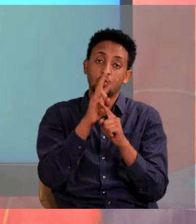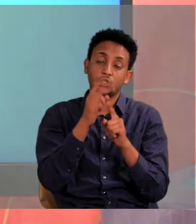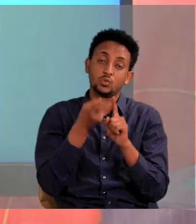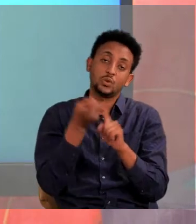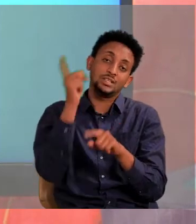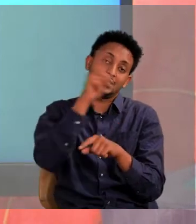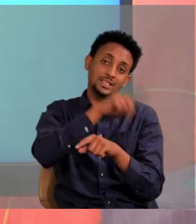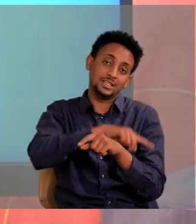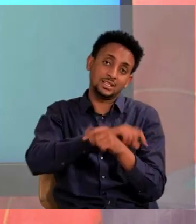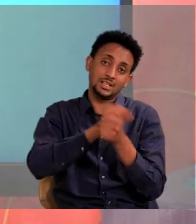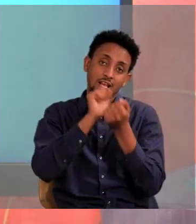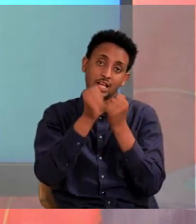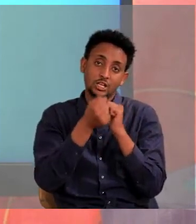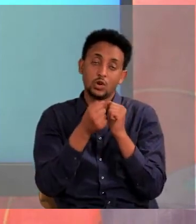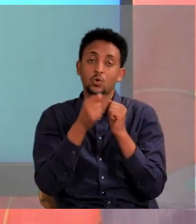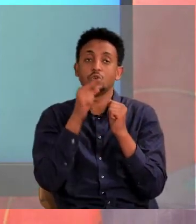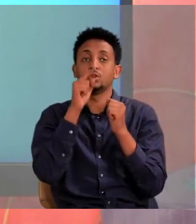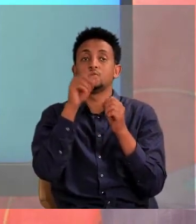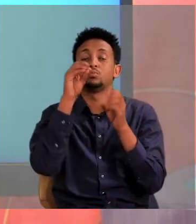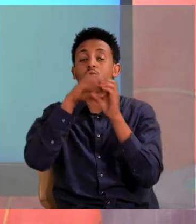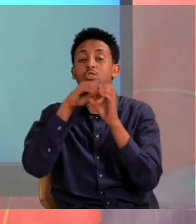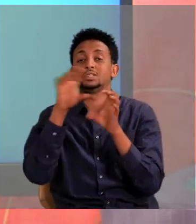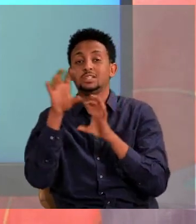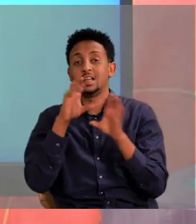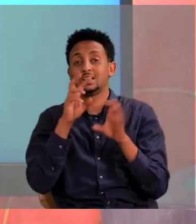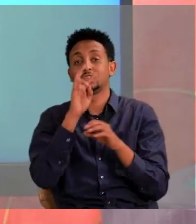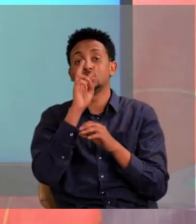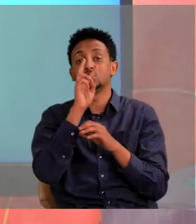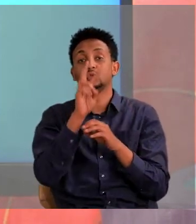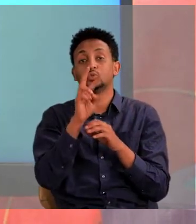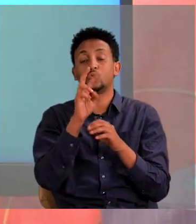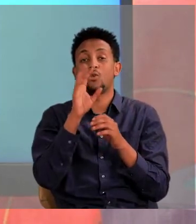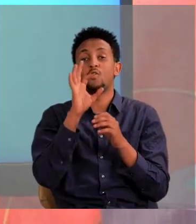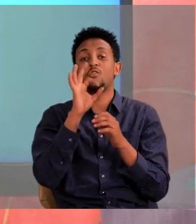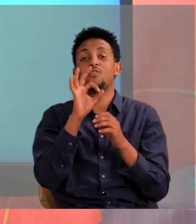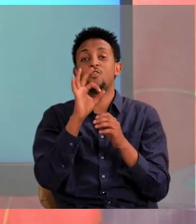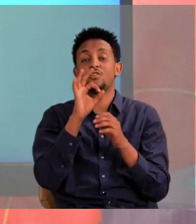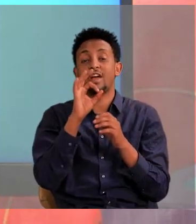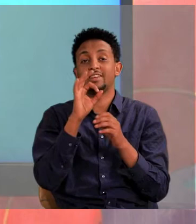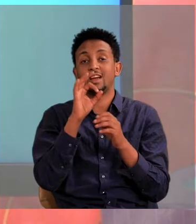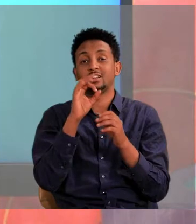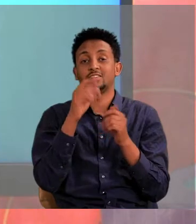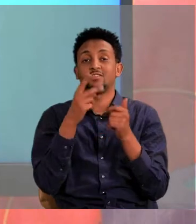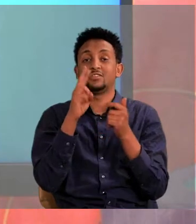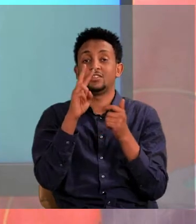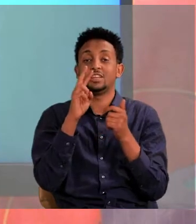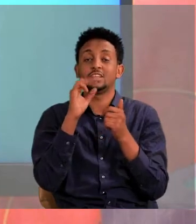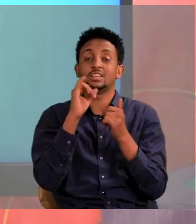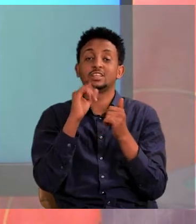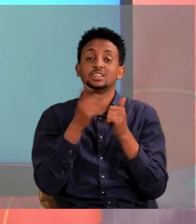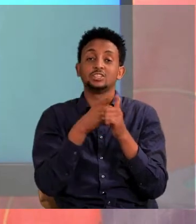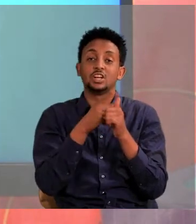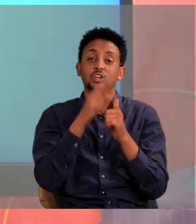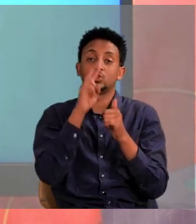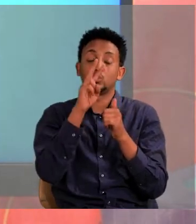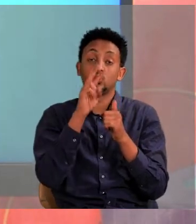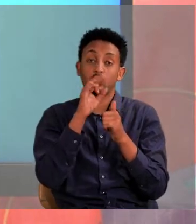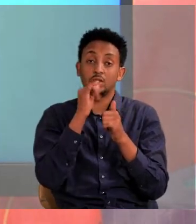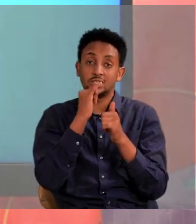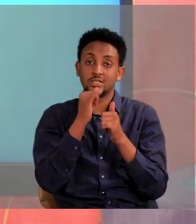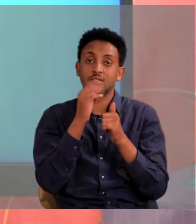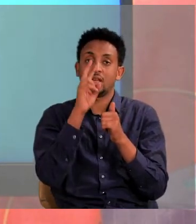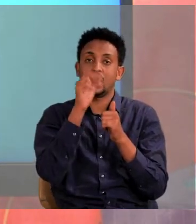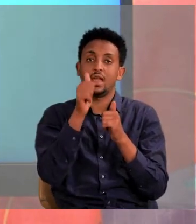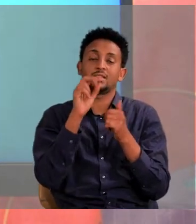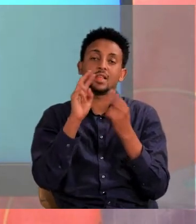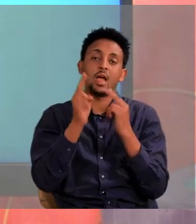initial in this direction and put here 2 V final squared minus V initial squared over 2 is A